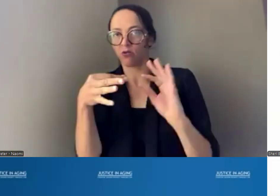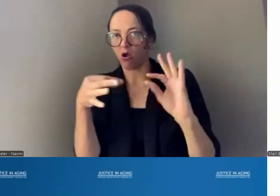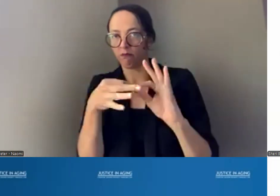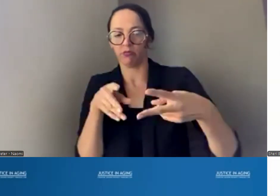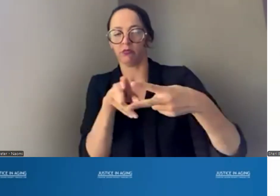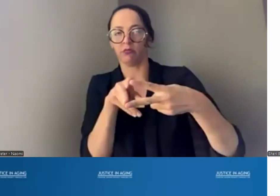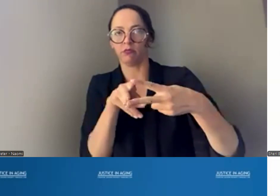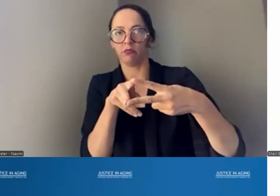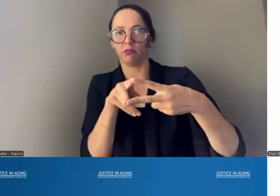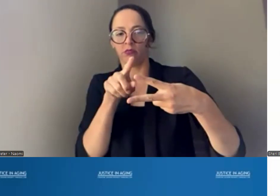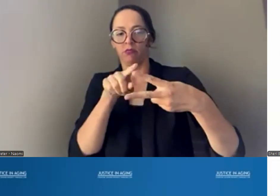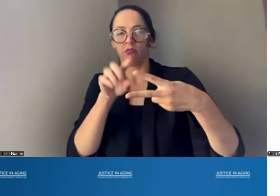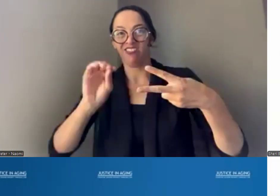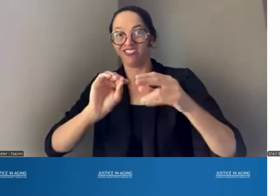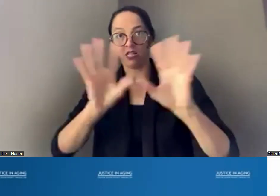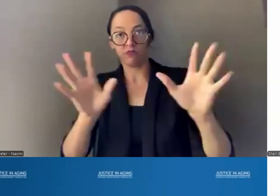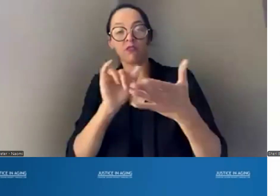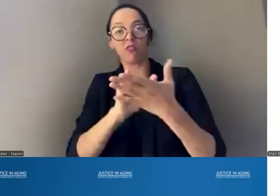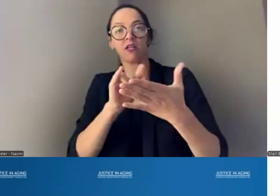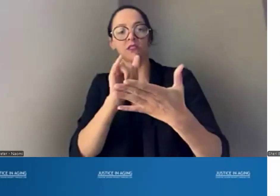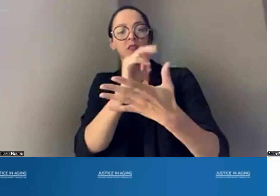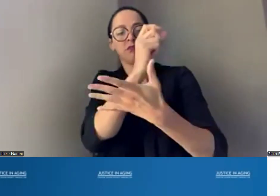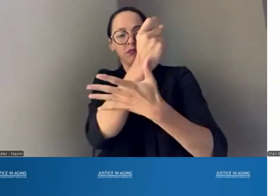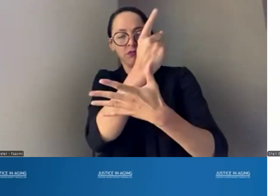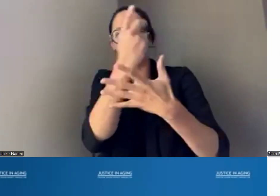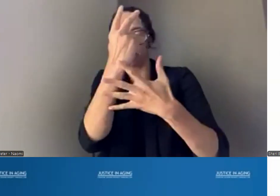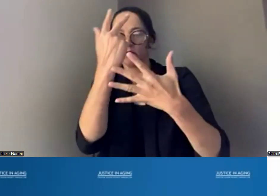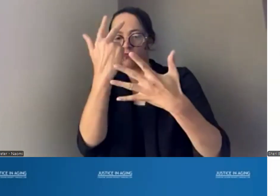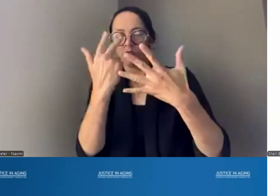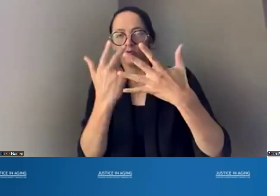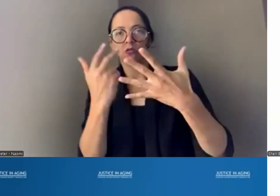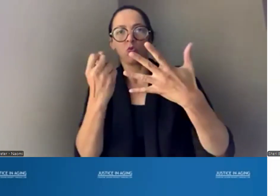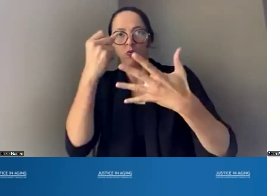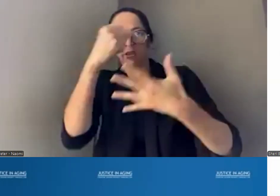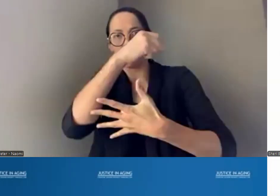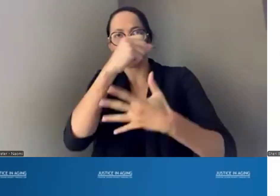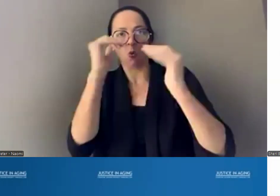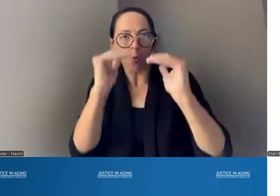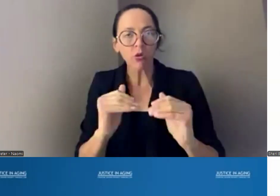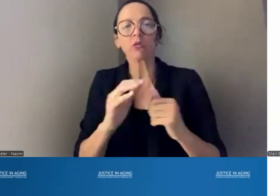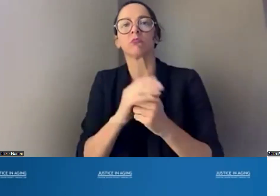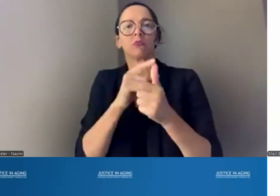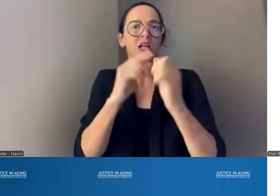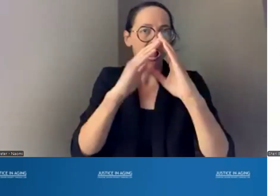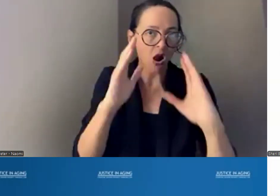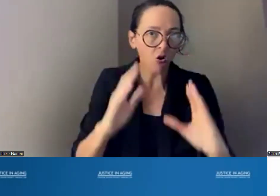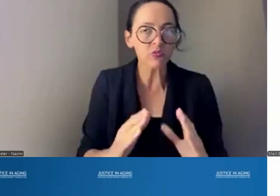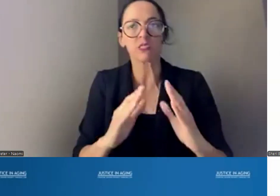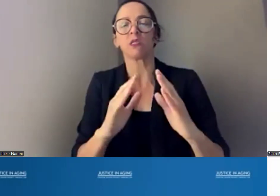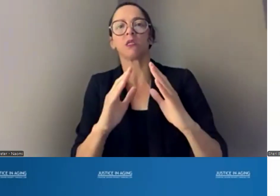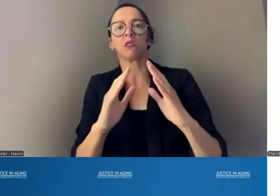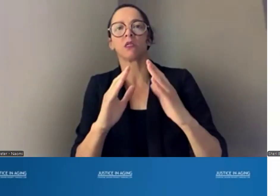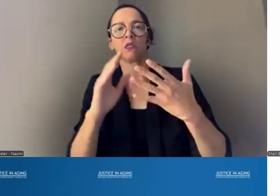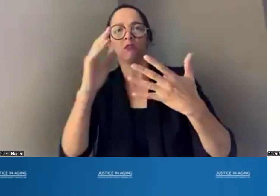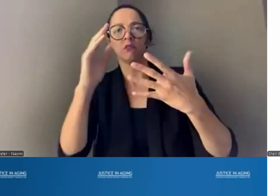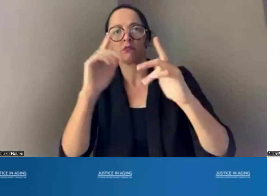rank order? So number 1 of housing, number 1 of the other 2, are they in rank order? And if so, a recommendation